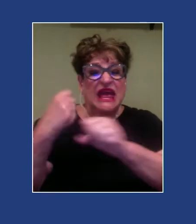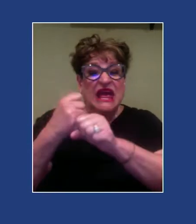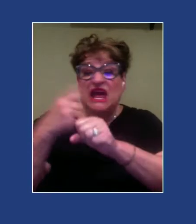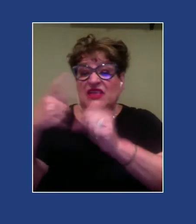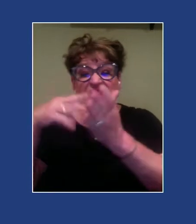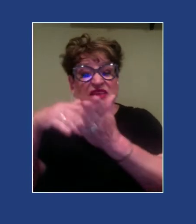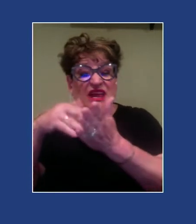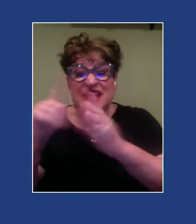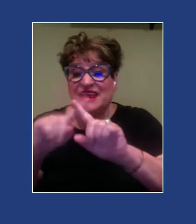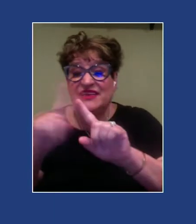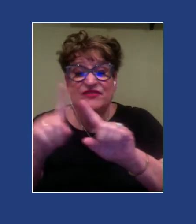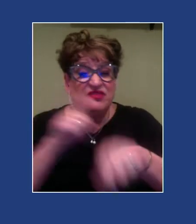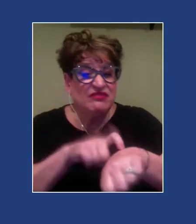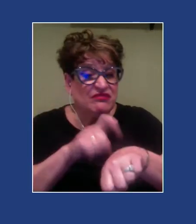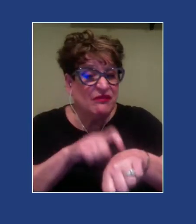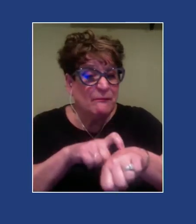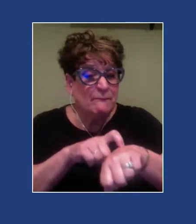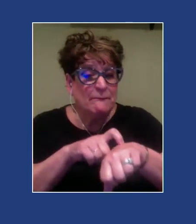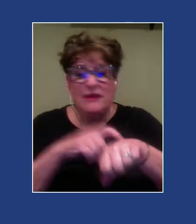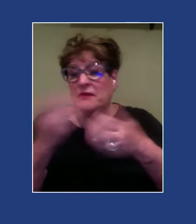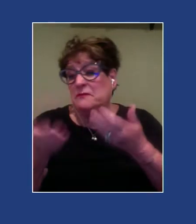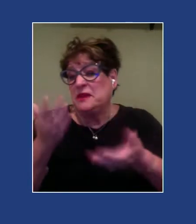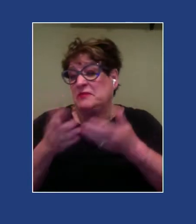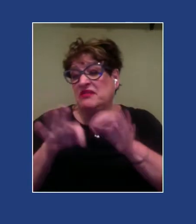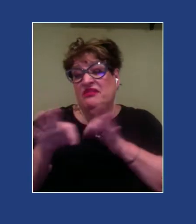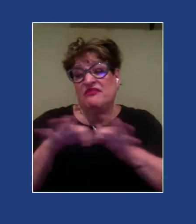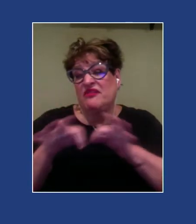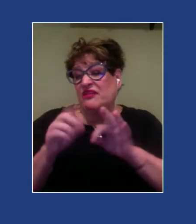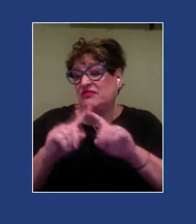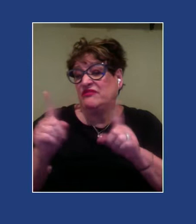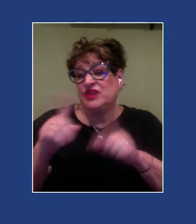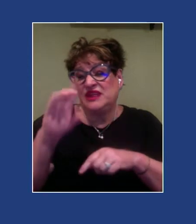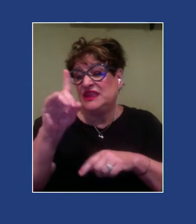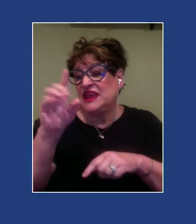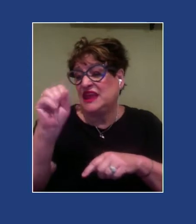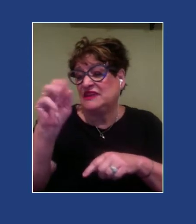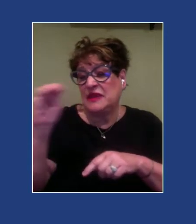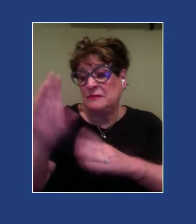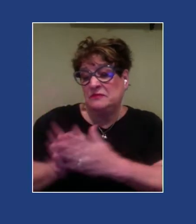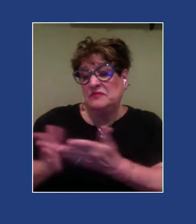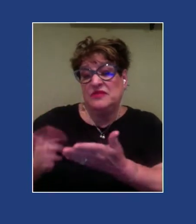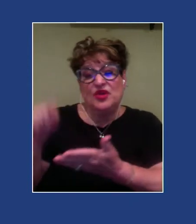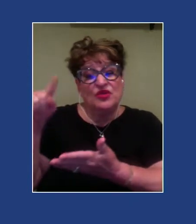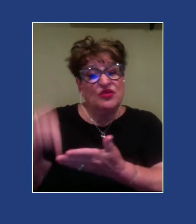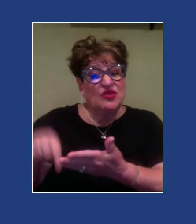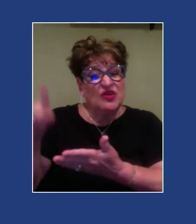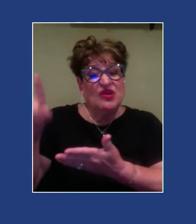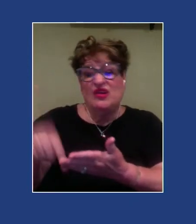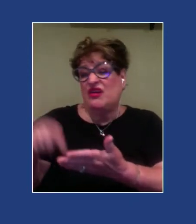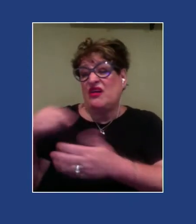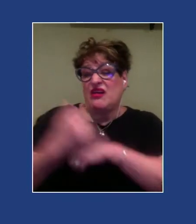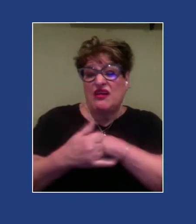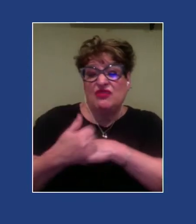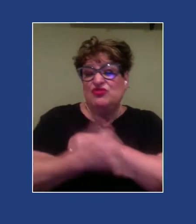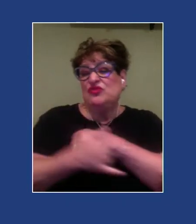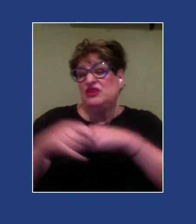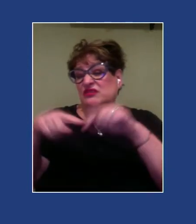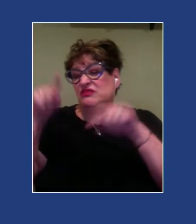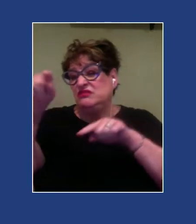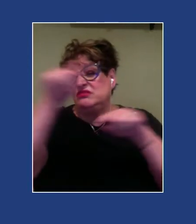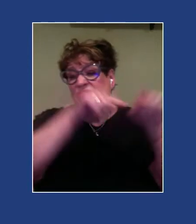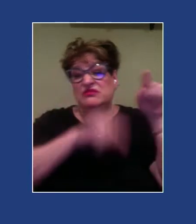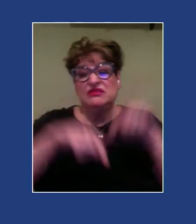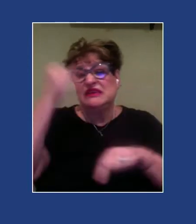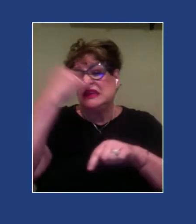this was being defined differently in the DSM. And studies were conducted in different countries, Iran, Italy, Serbia,